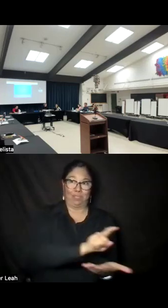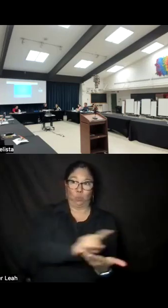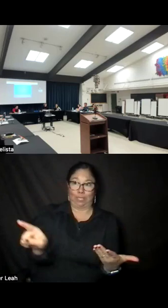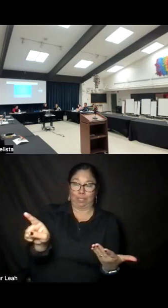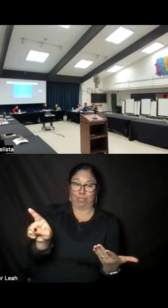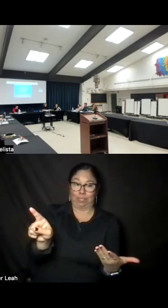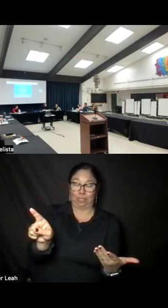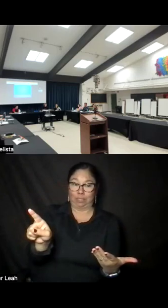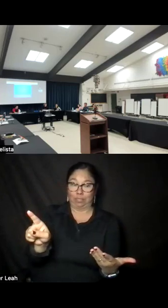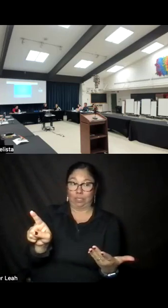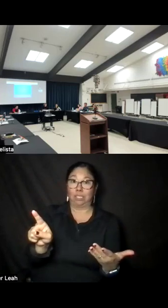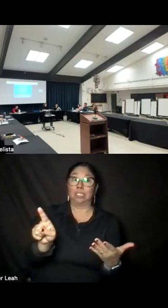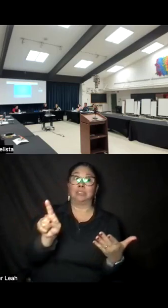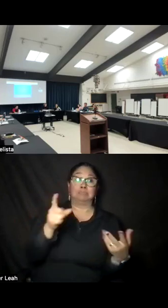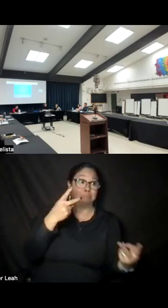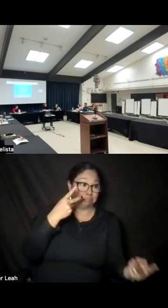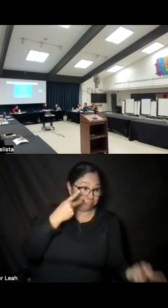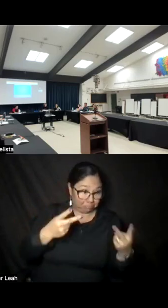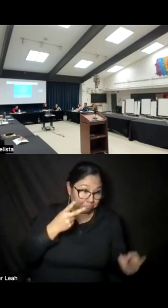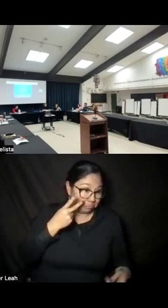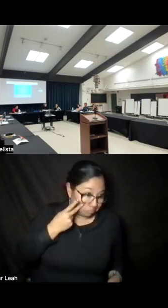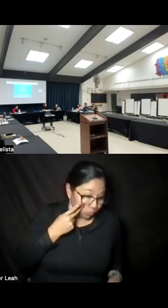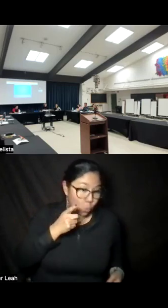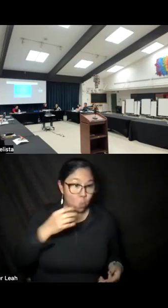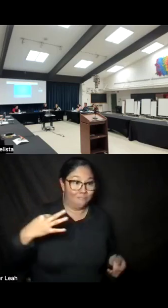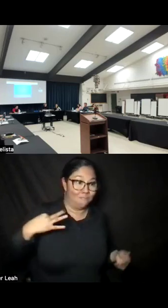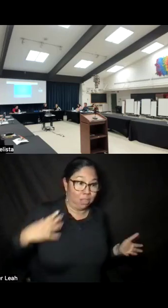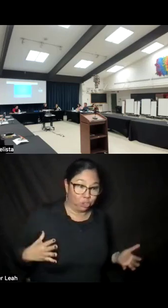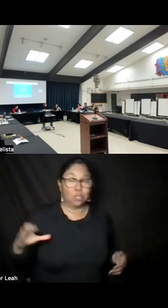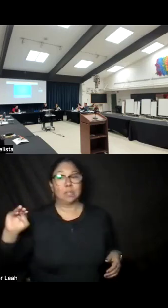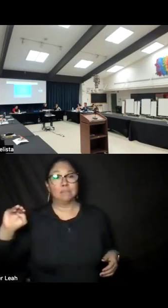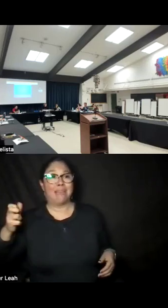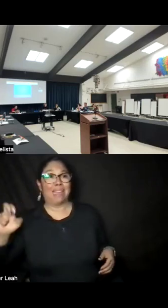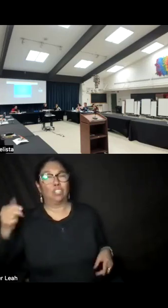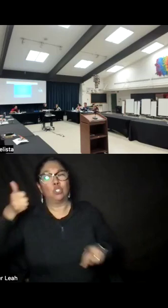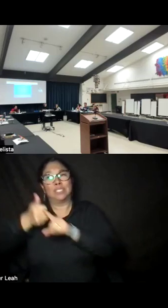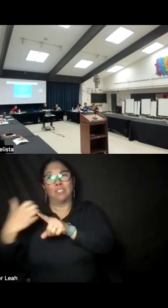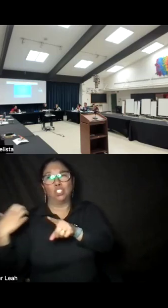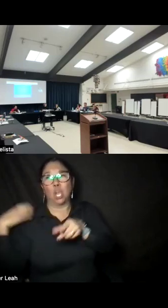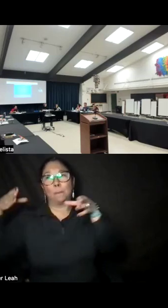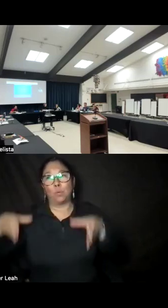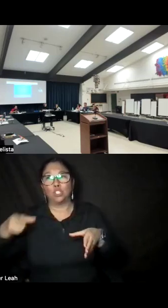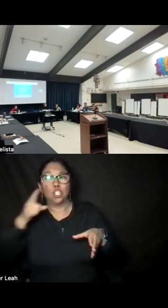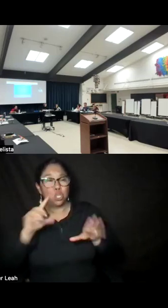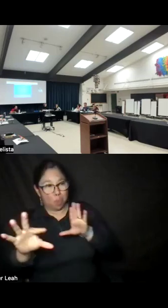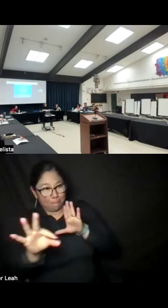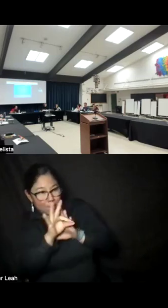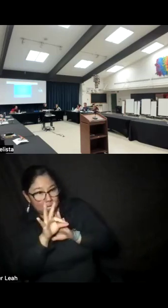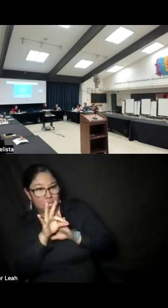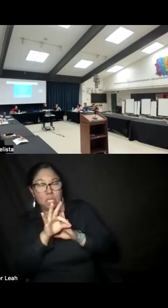of volunteers, then Megan, as the chairperson, will assign from that. So interest does